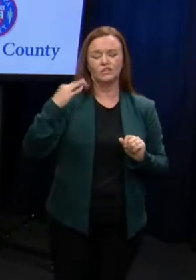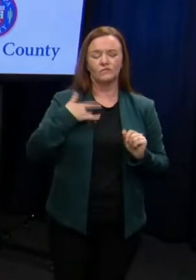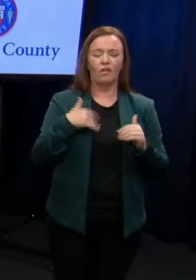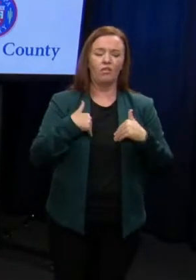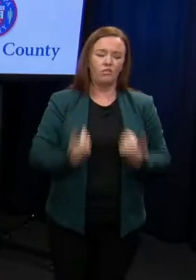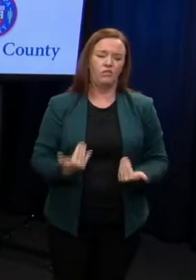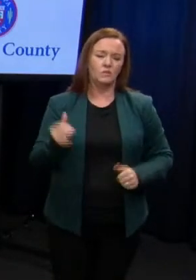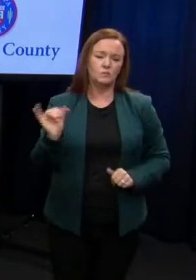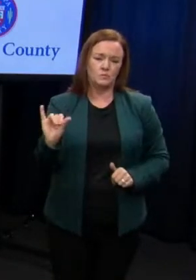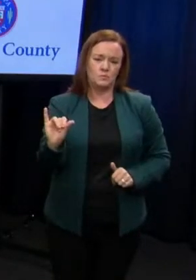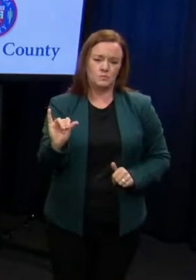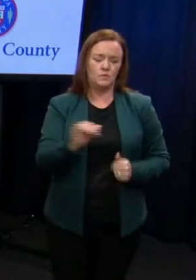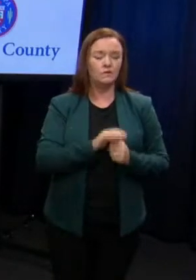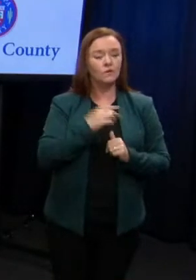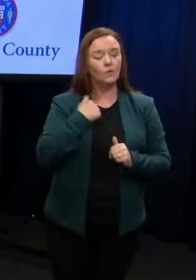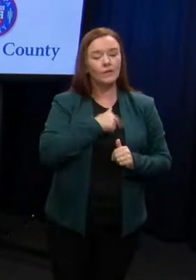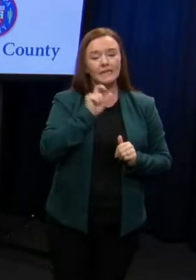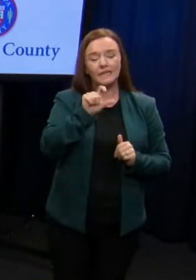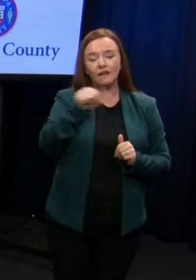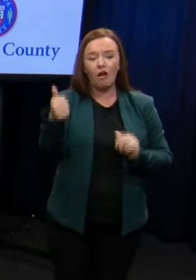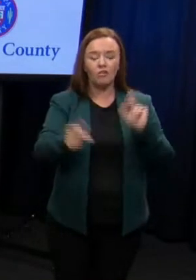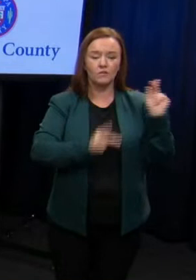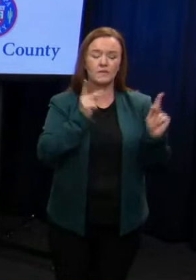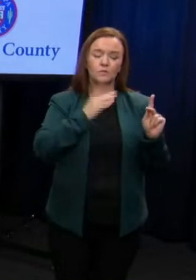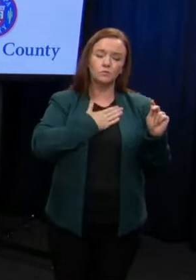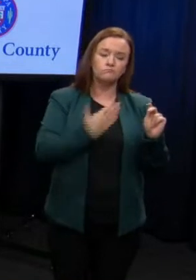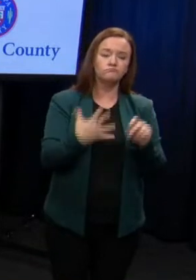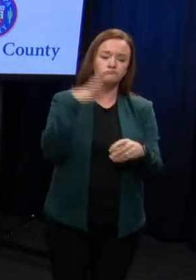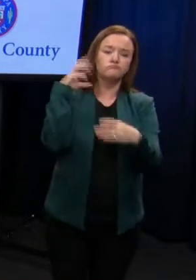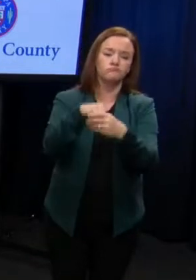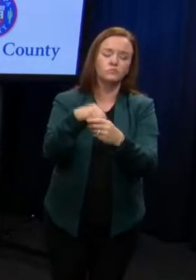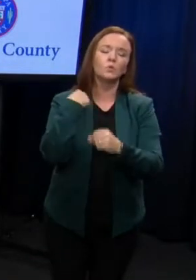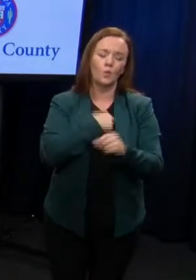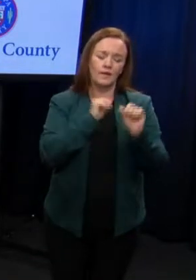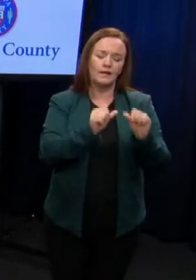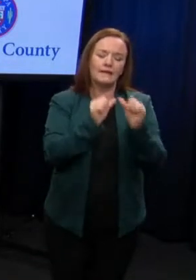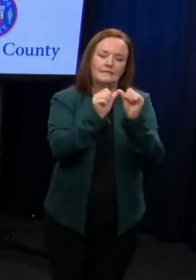need others to step up so we can keep going. Please go to